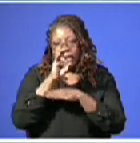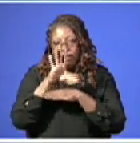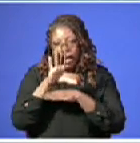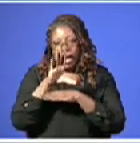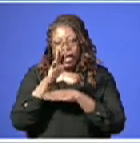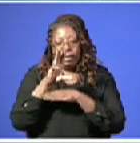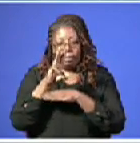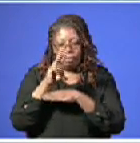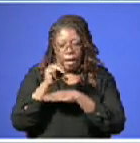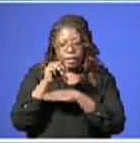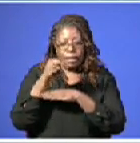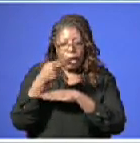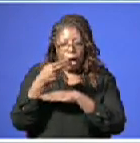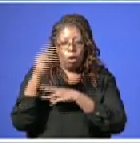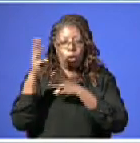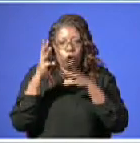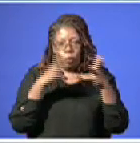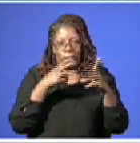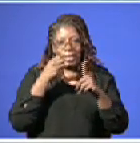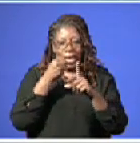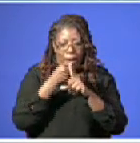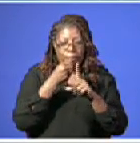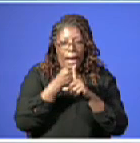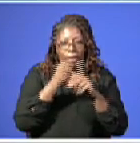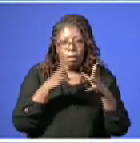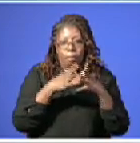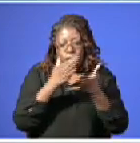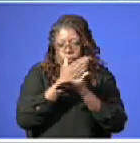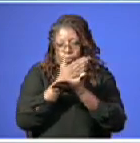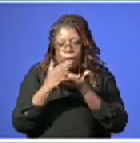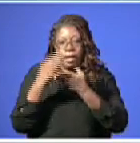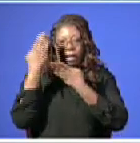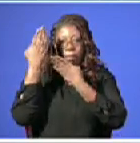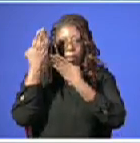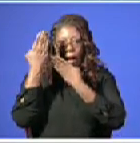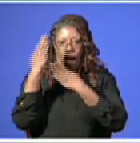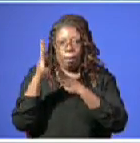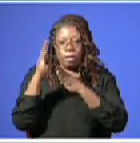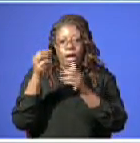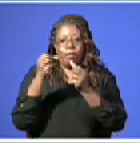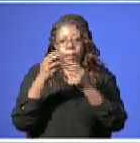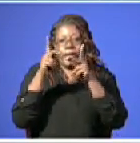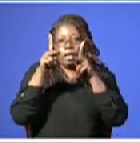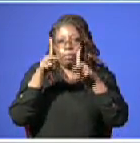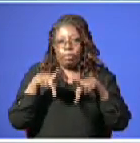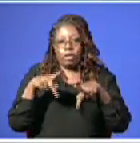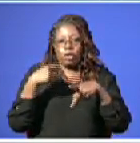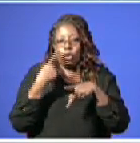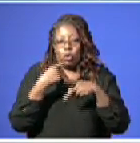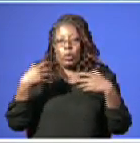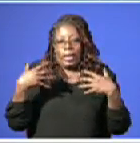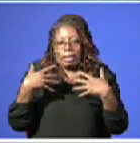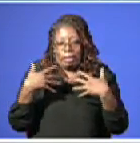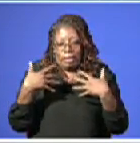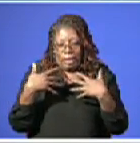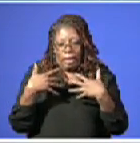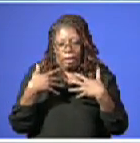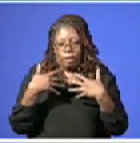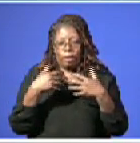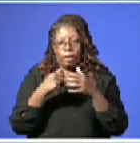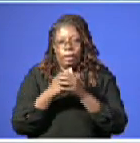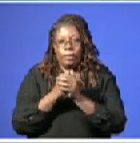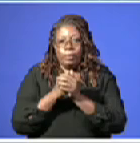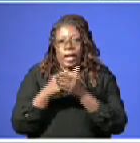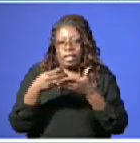The elongated storm set to impact much of the Bahamas. Dreadful news for many persons whose fear and anxiety remains as